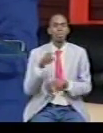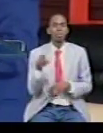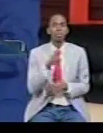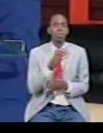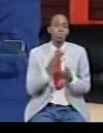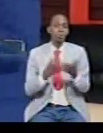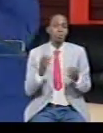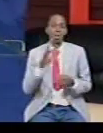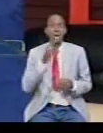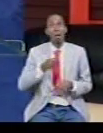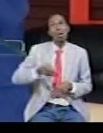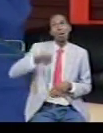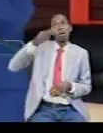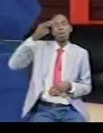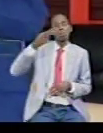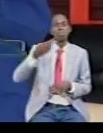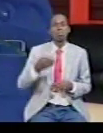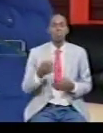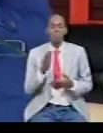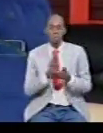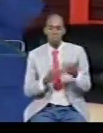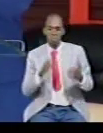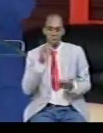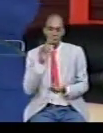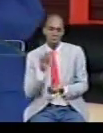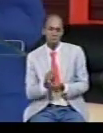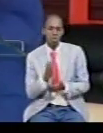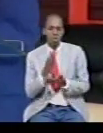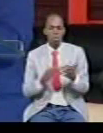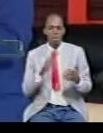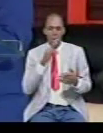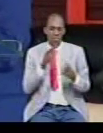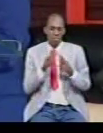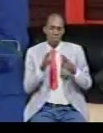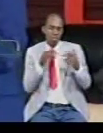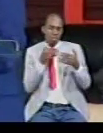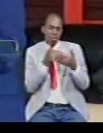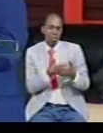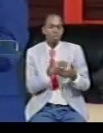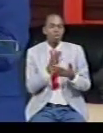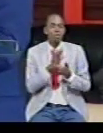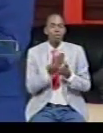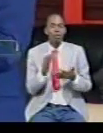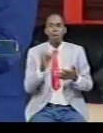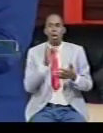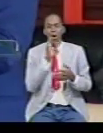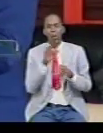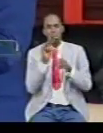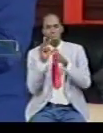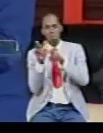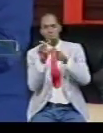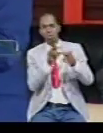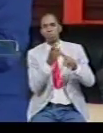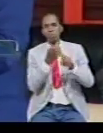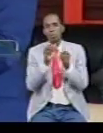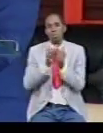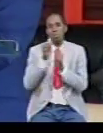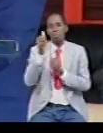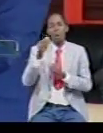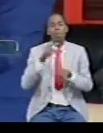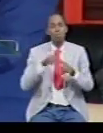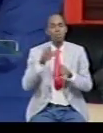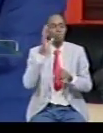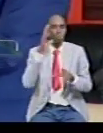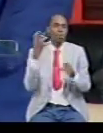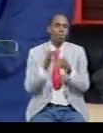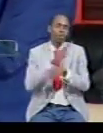some of them are low, some of them are very close, some of them might be watching you at a distance, but you'll win them